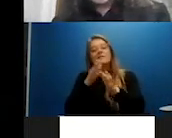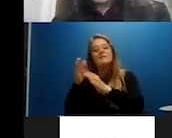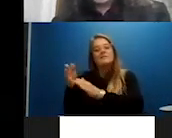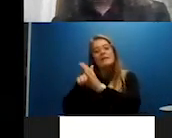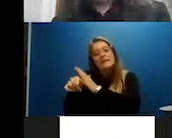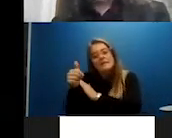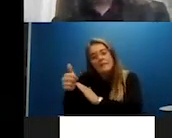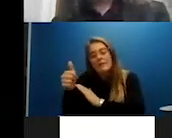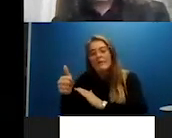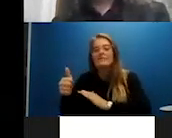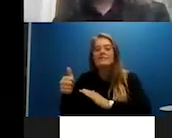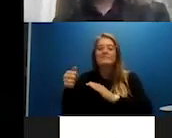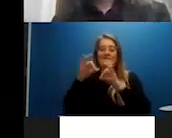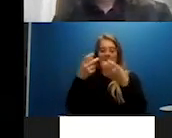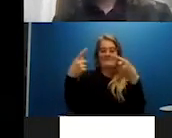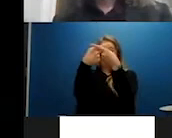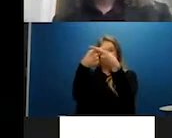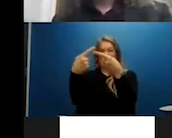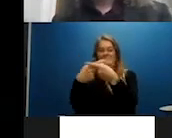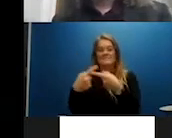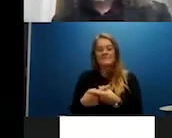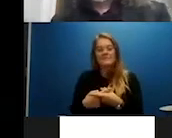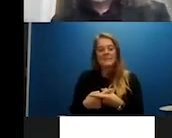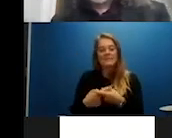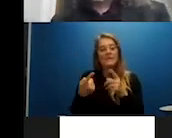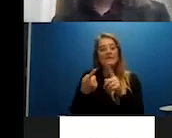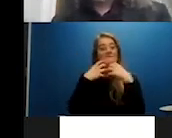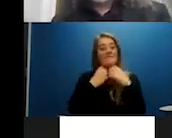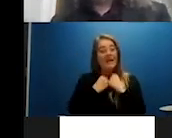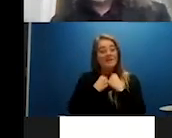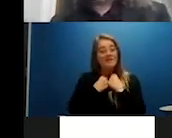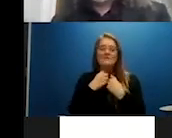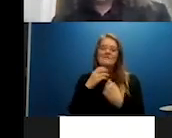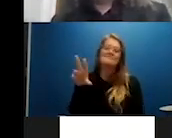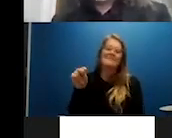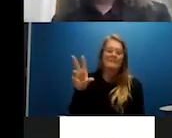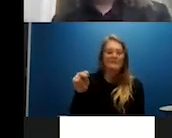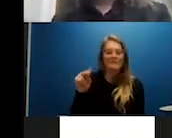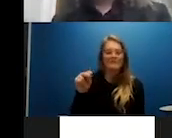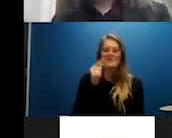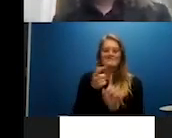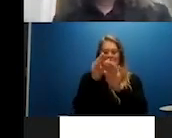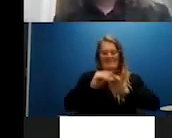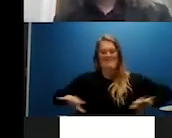suicide, conflict between families. None of these come from traditional values. They don't come from the land and the